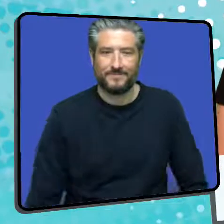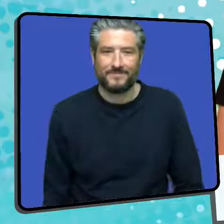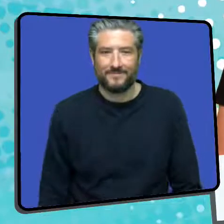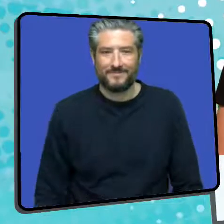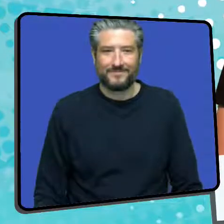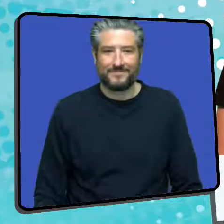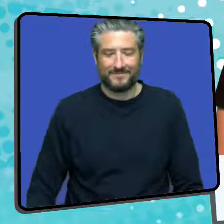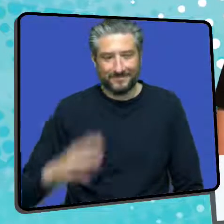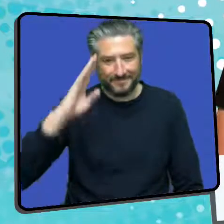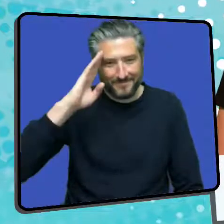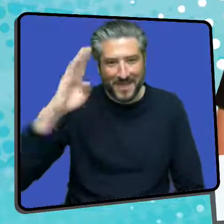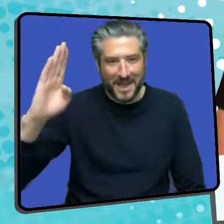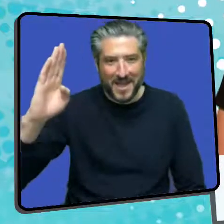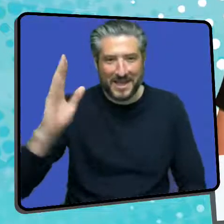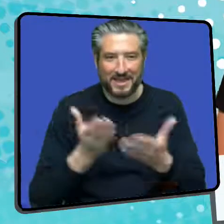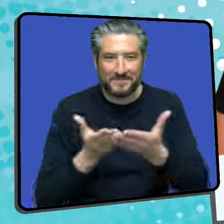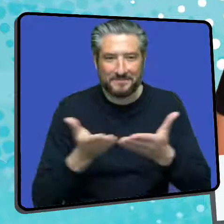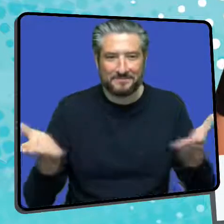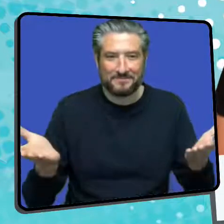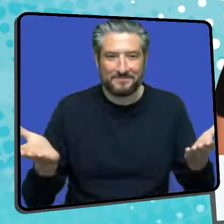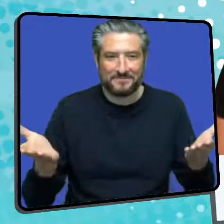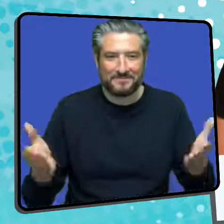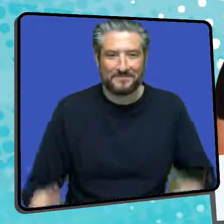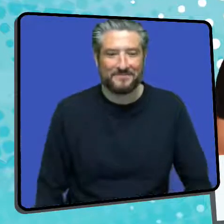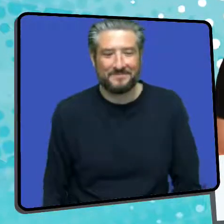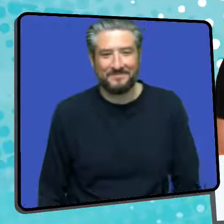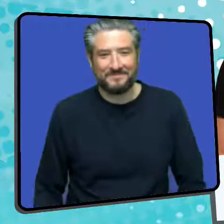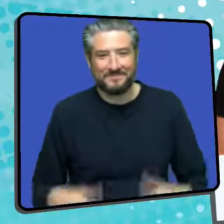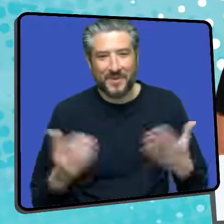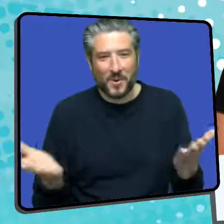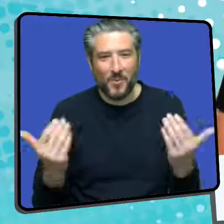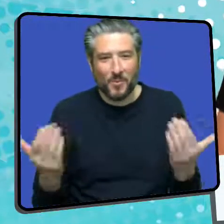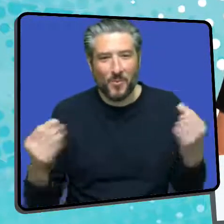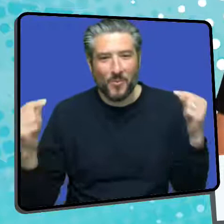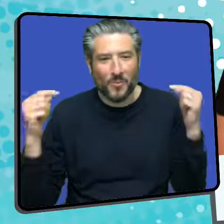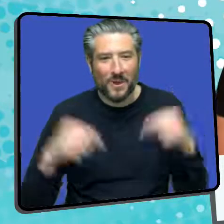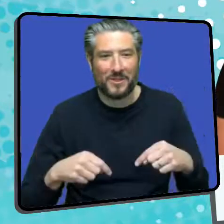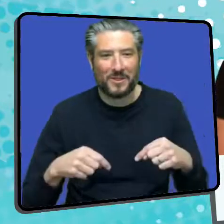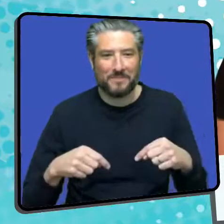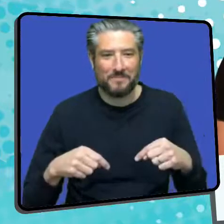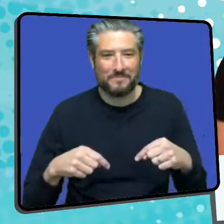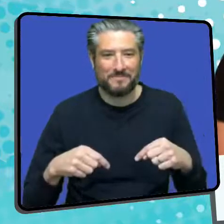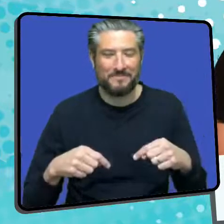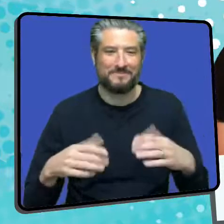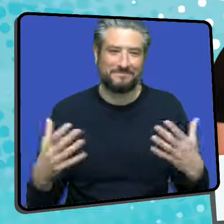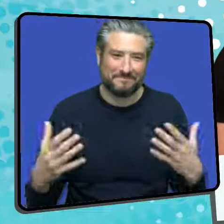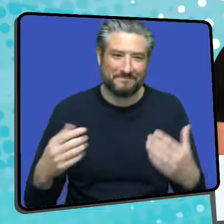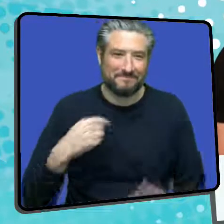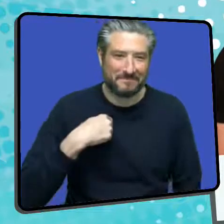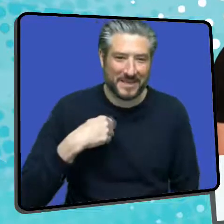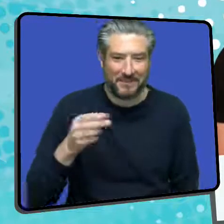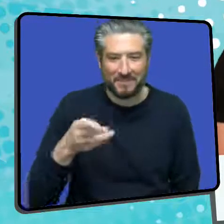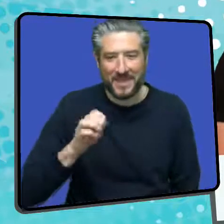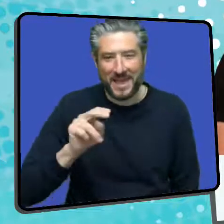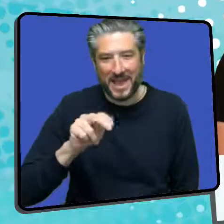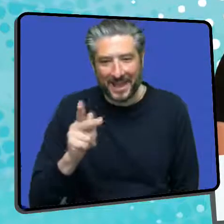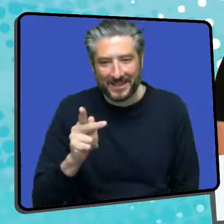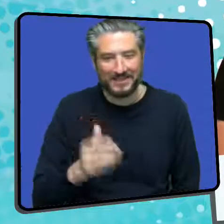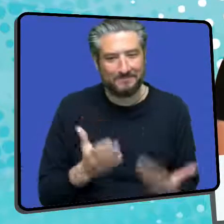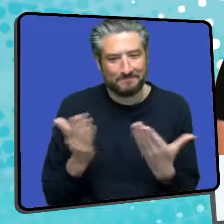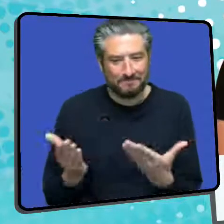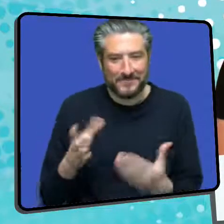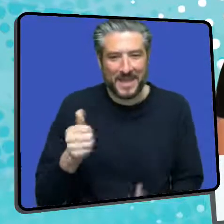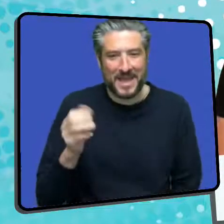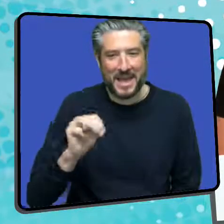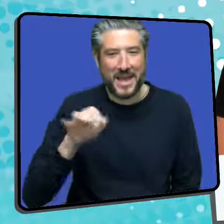Hi everyone, and welcome to the third A Bit of AI show with myself, Henk Boelman, and Amy Boyd. We both work at Microsoft